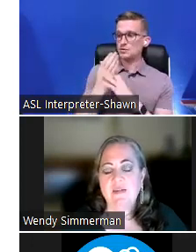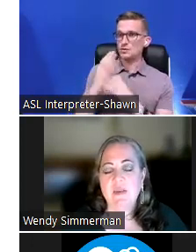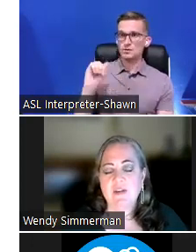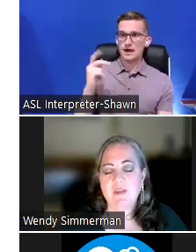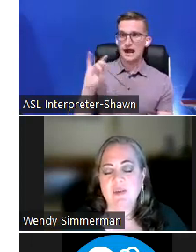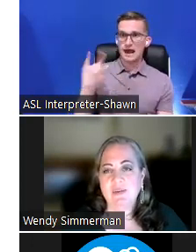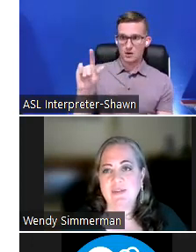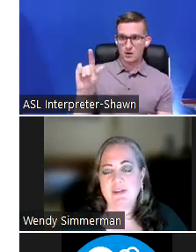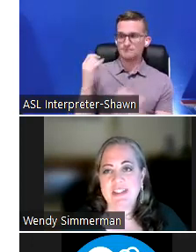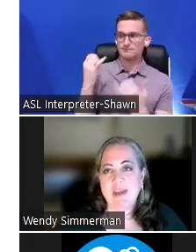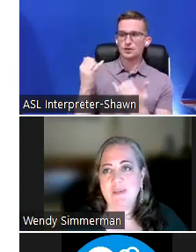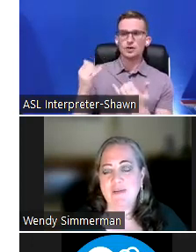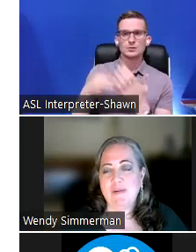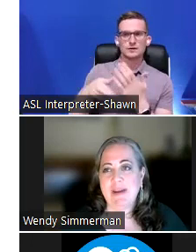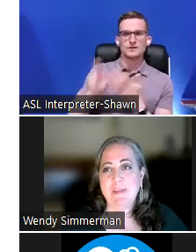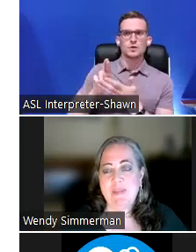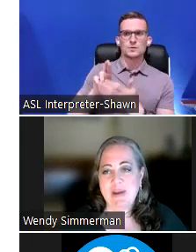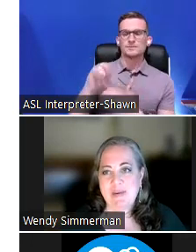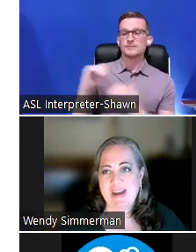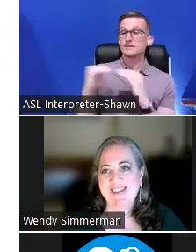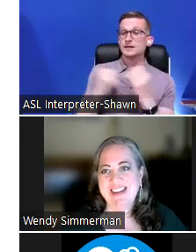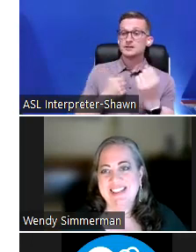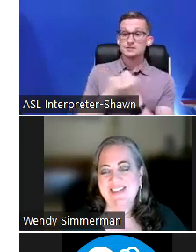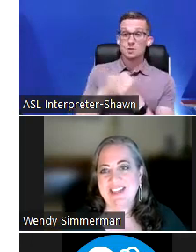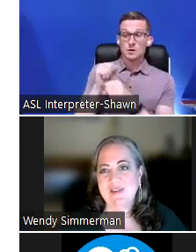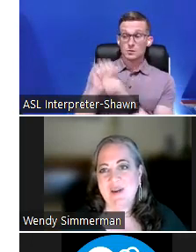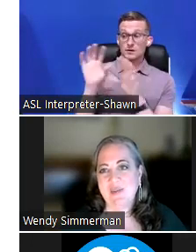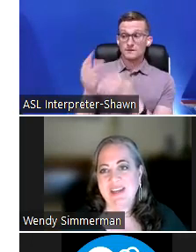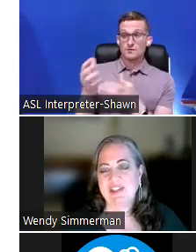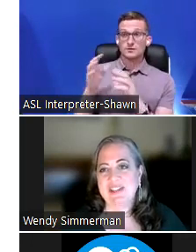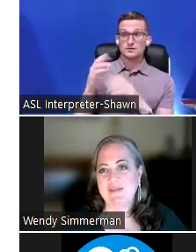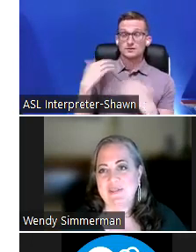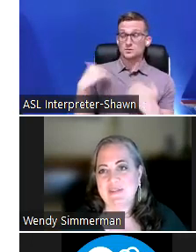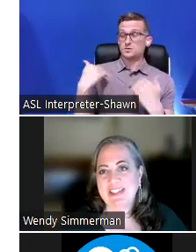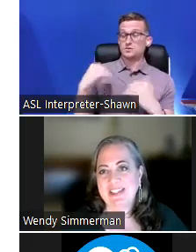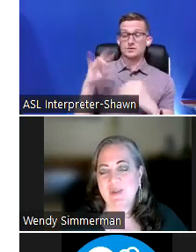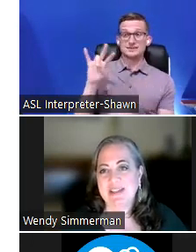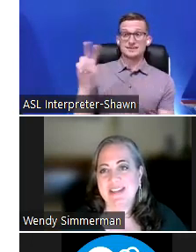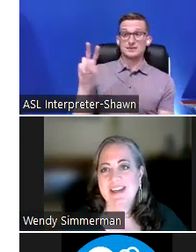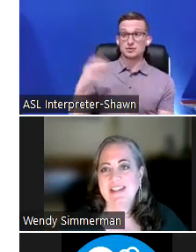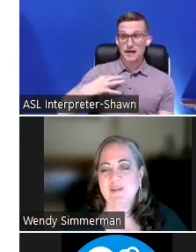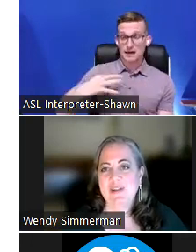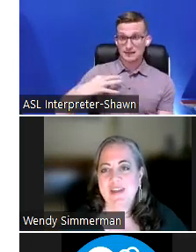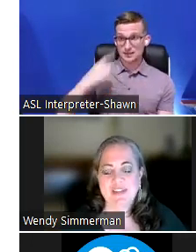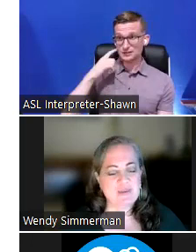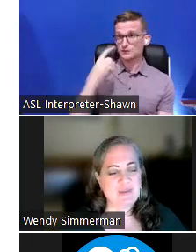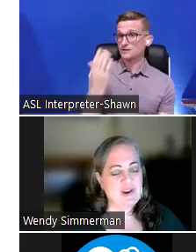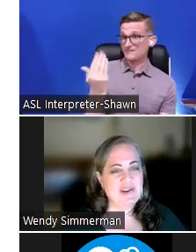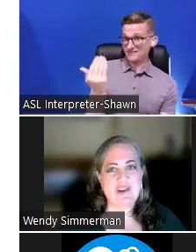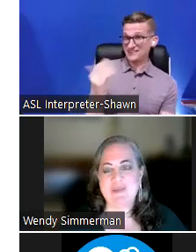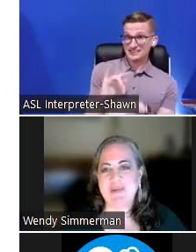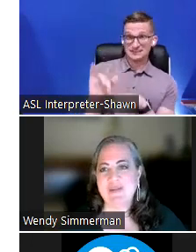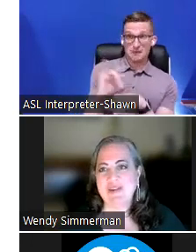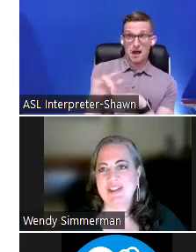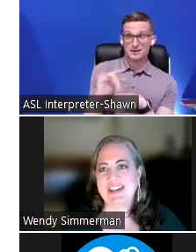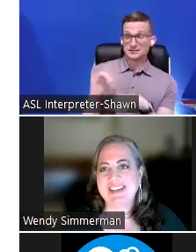The peer support workforce came through in a big way. We had 72 applications for 15 spots. So you gave us a really hard